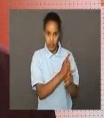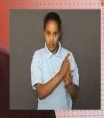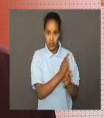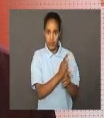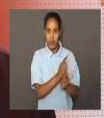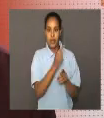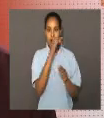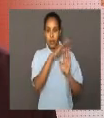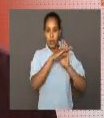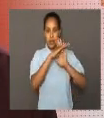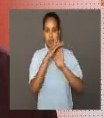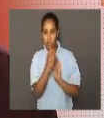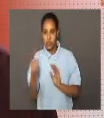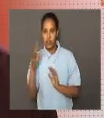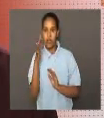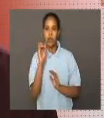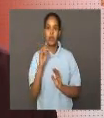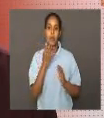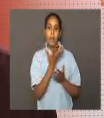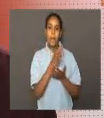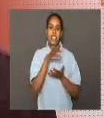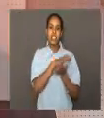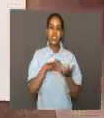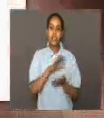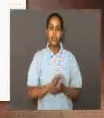correctly represent each type of mixture.